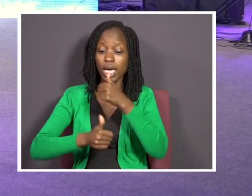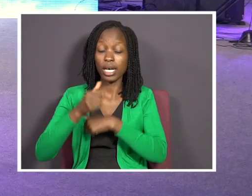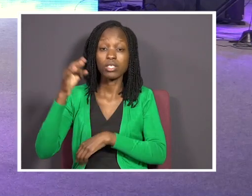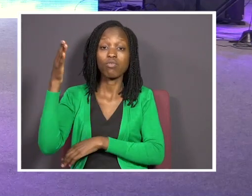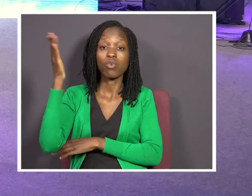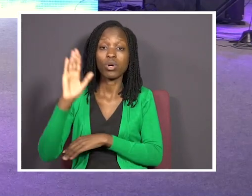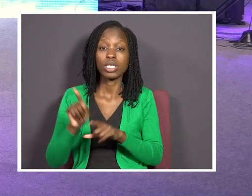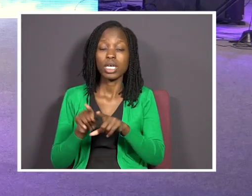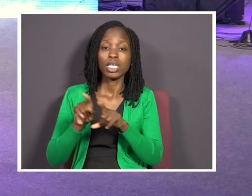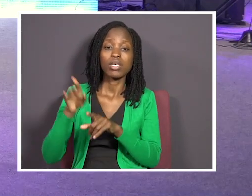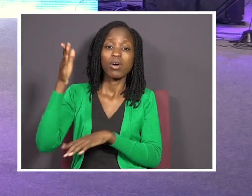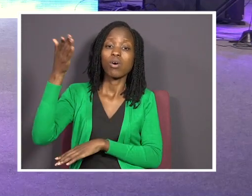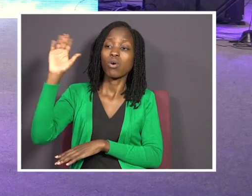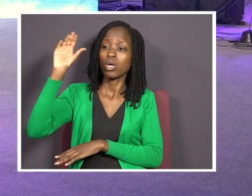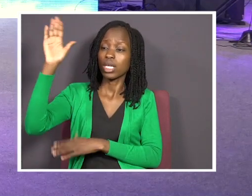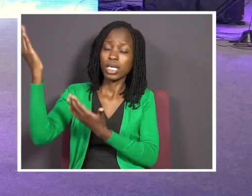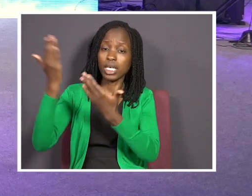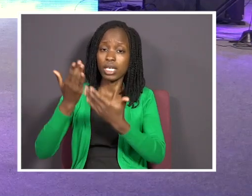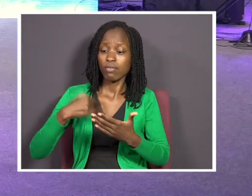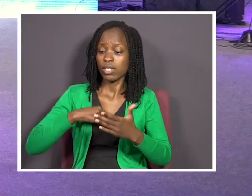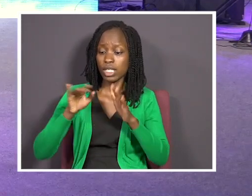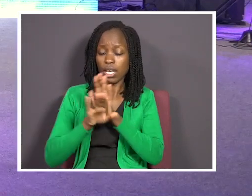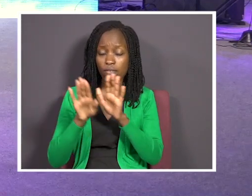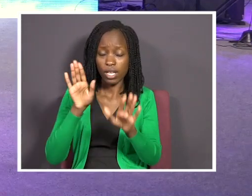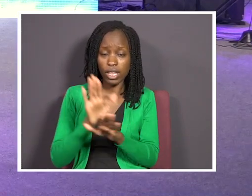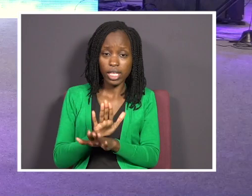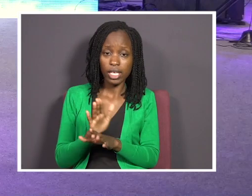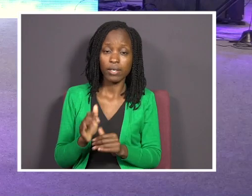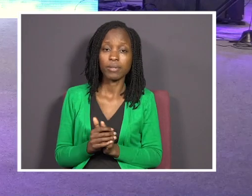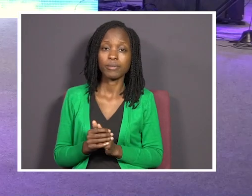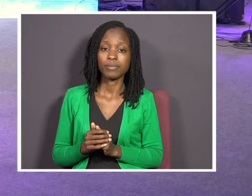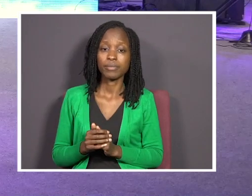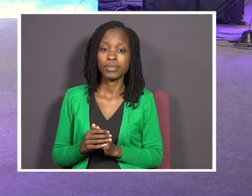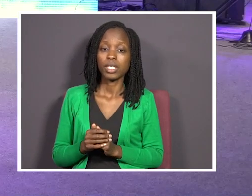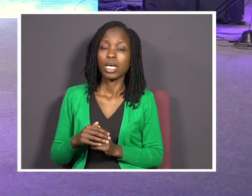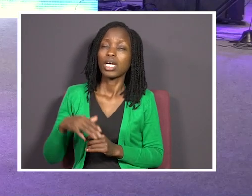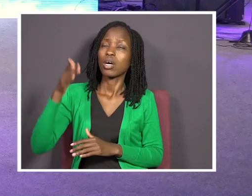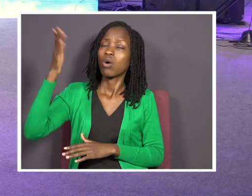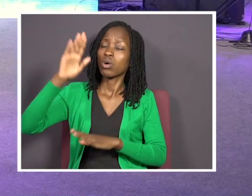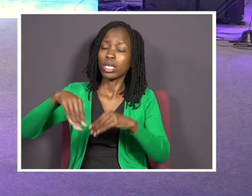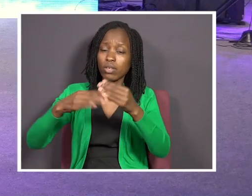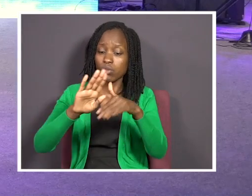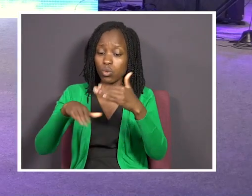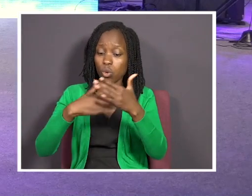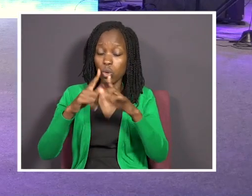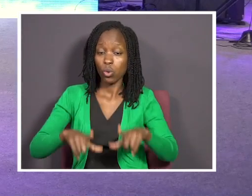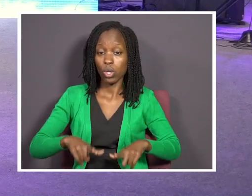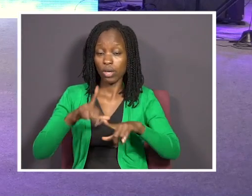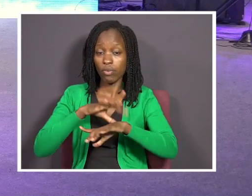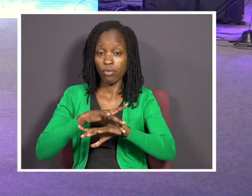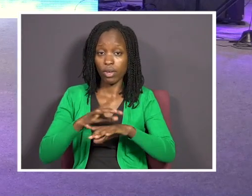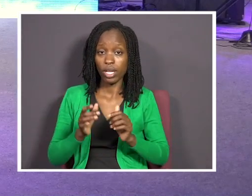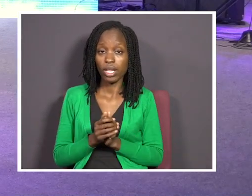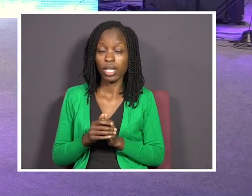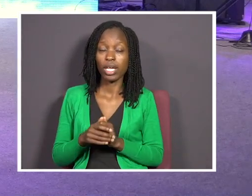acts of God. He is the one who gives everything. He gives to all, you know, that live on earth, and therefore